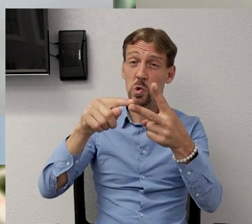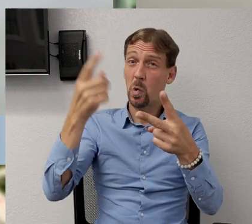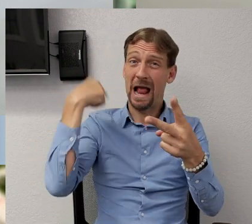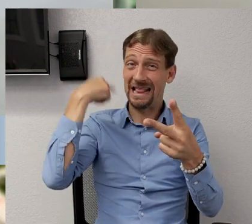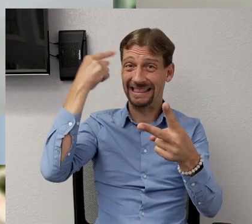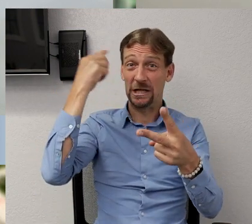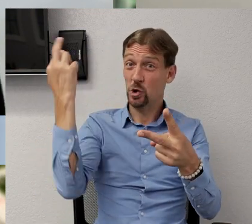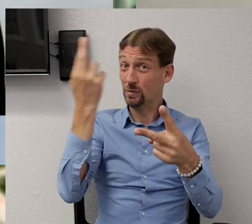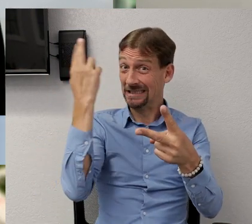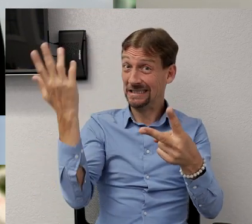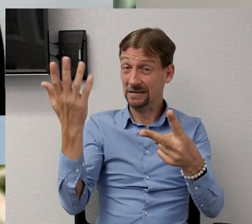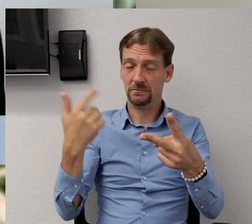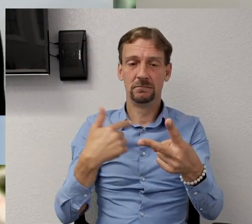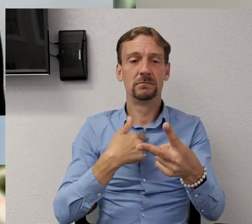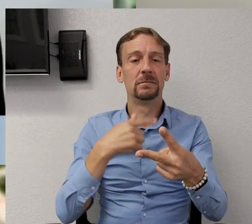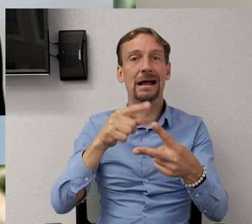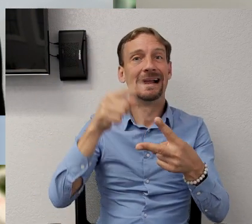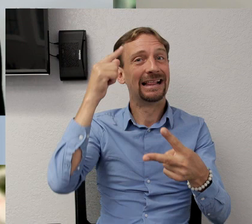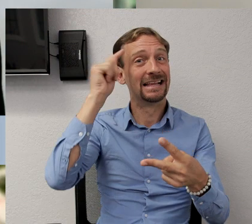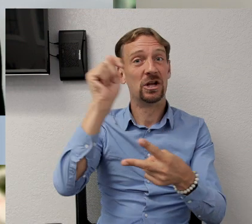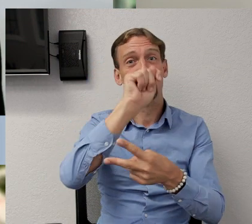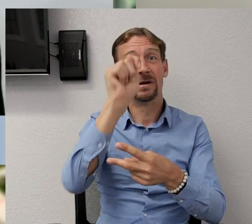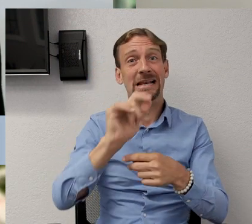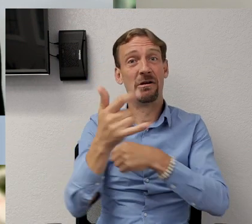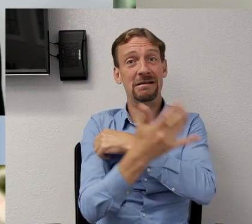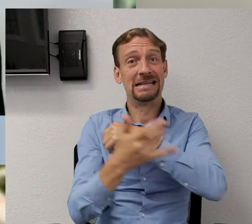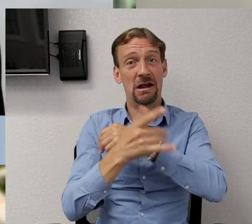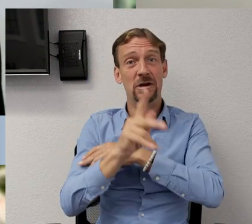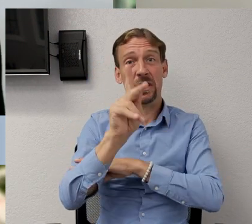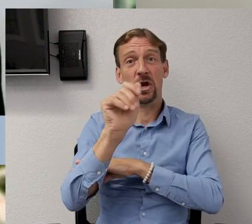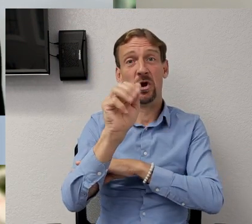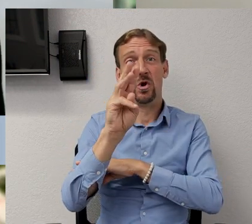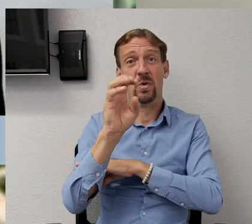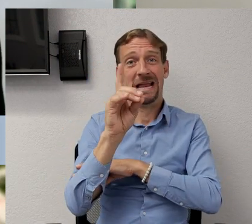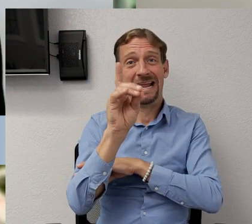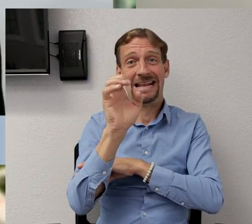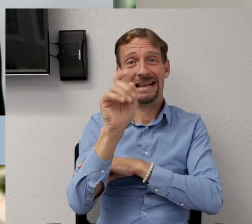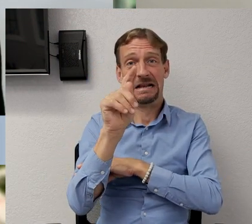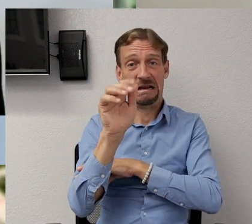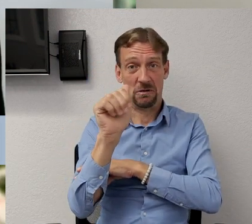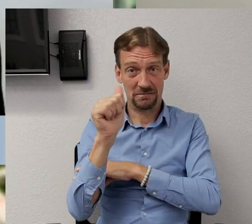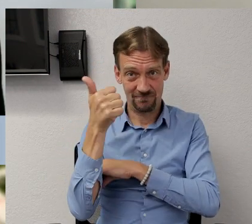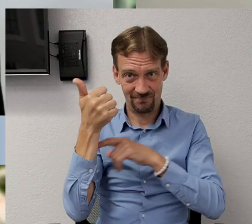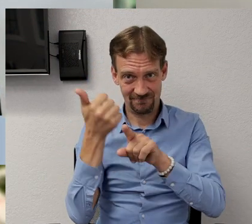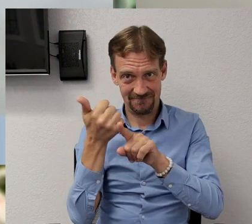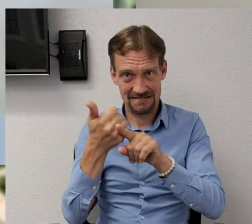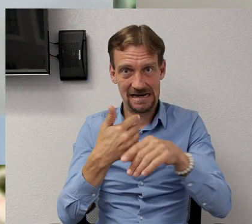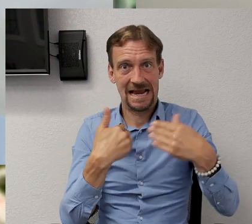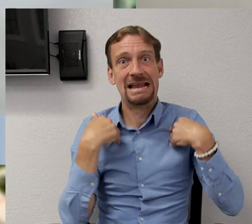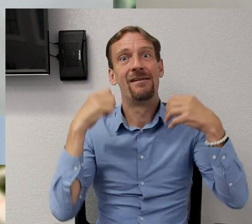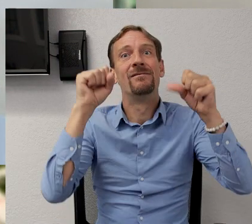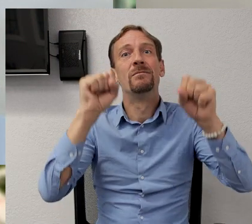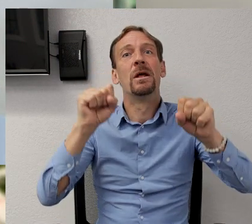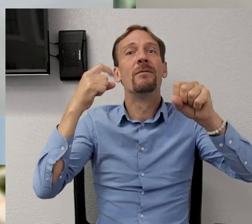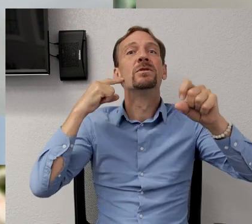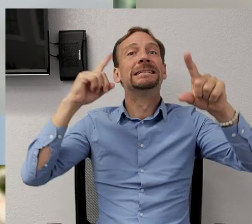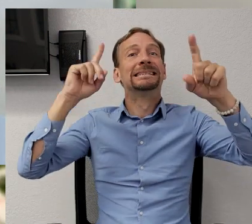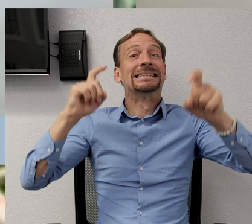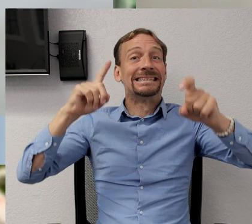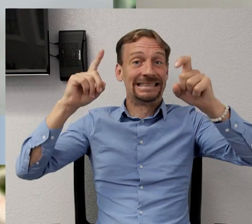Number one, I think Tulare County and Cuya Delta in particular had the ability to